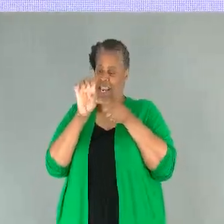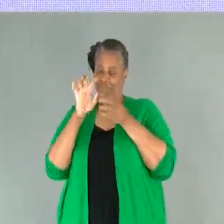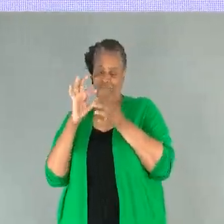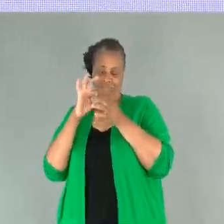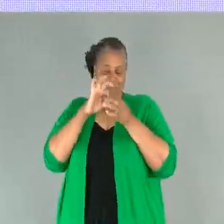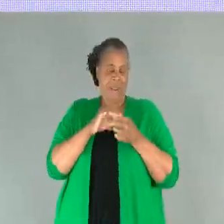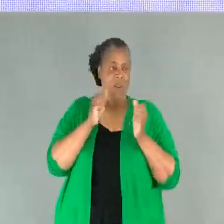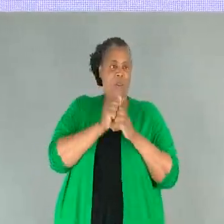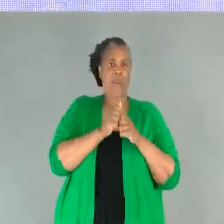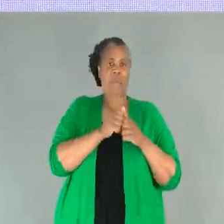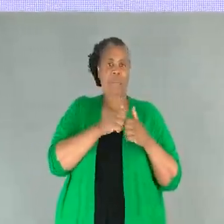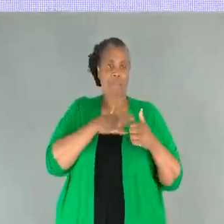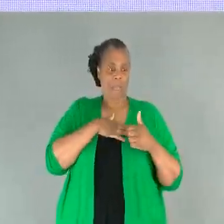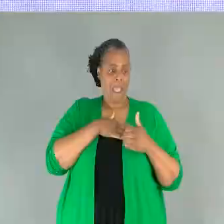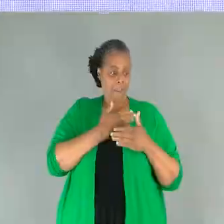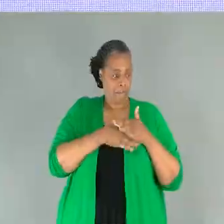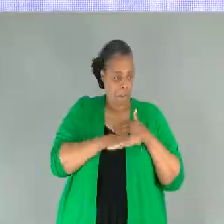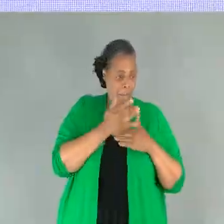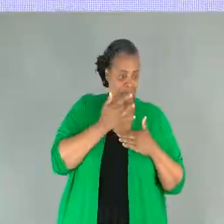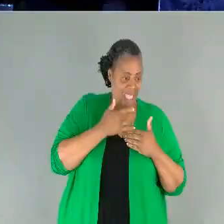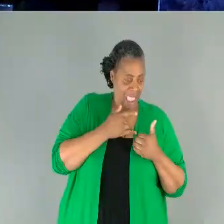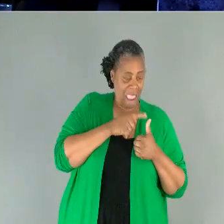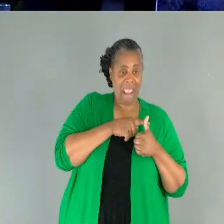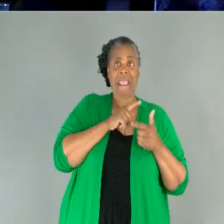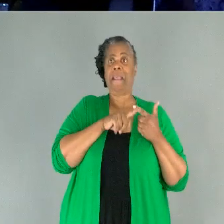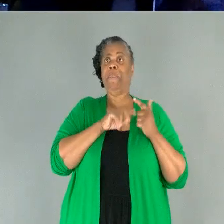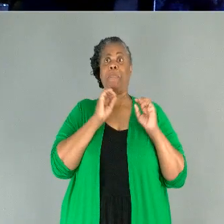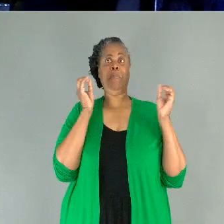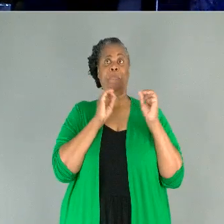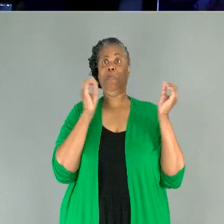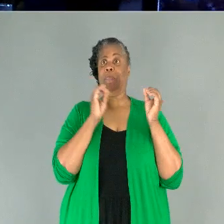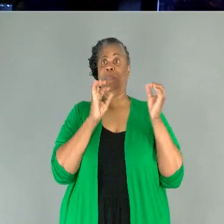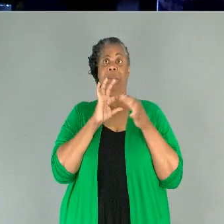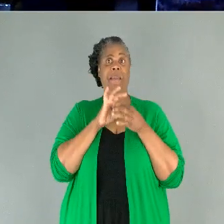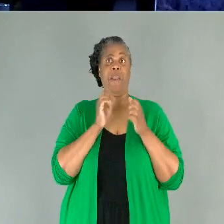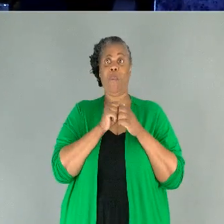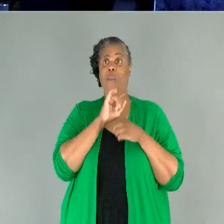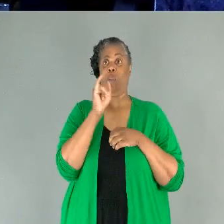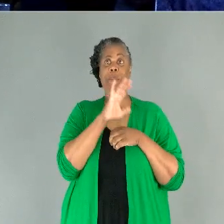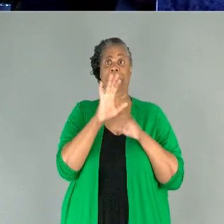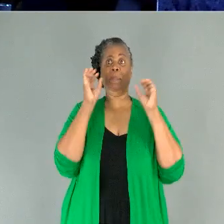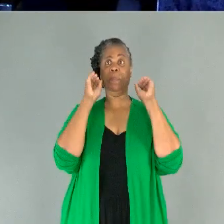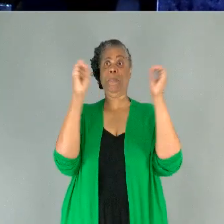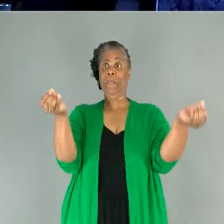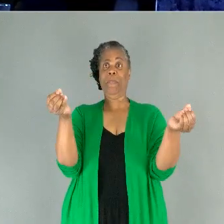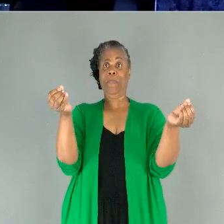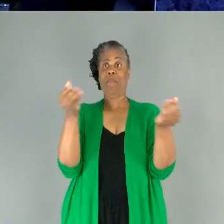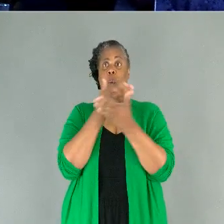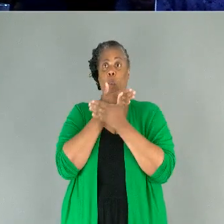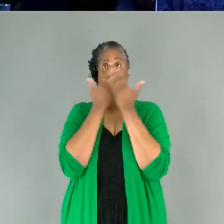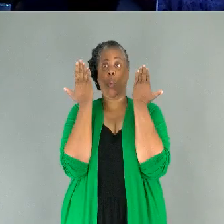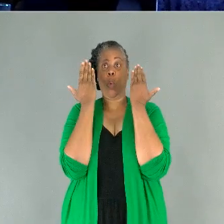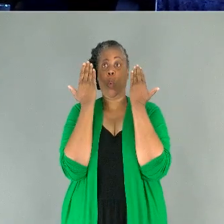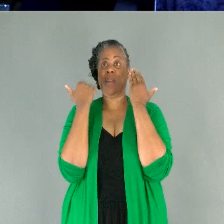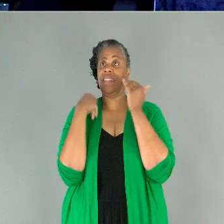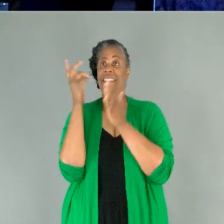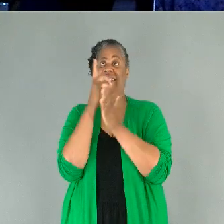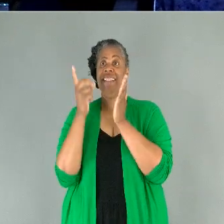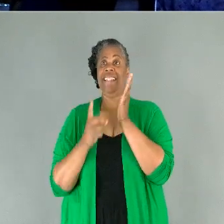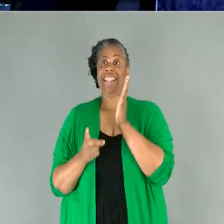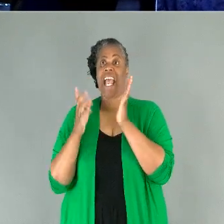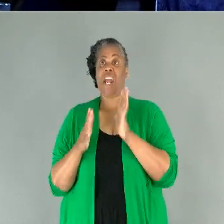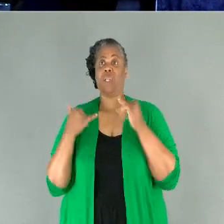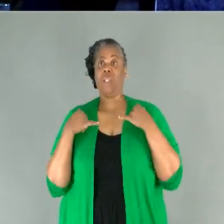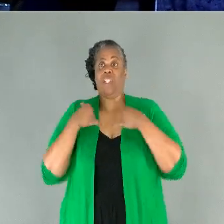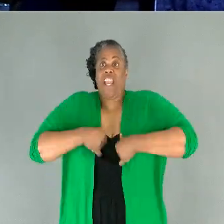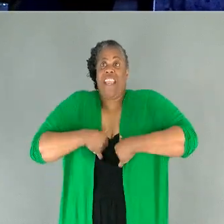do with anything pertaining to Jubilee. It's just a designer jacket,